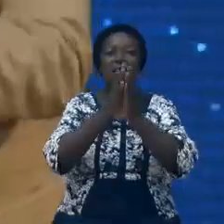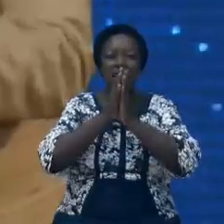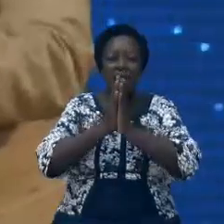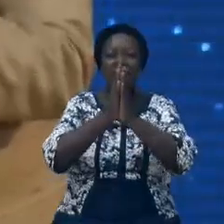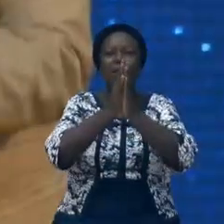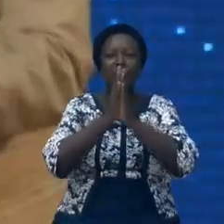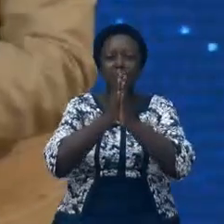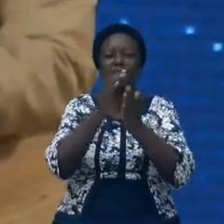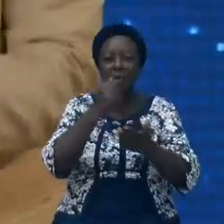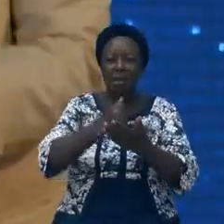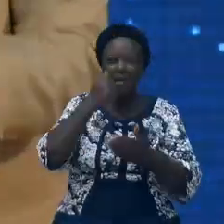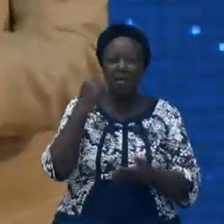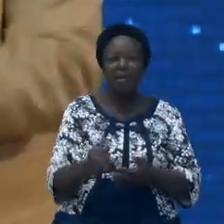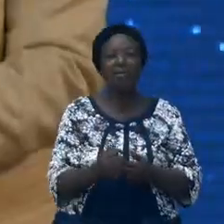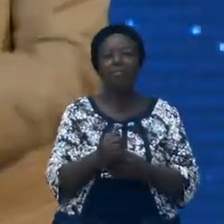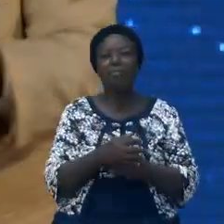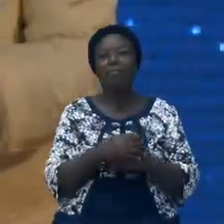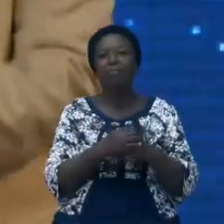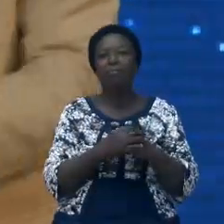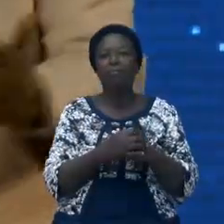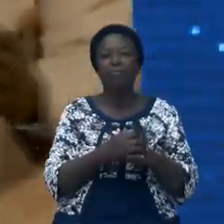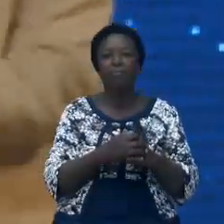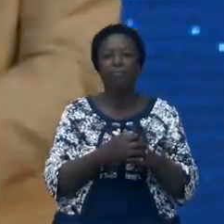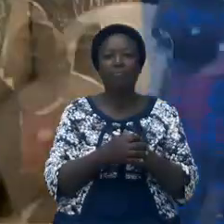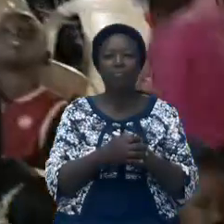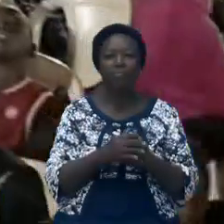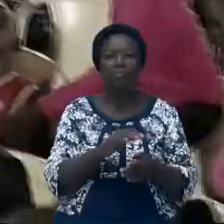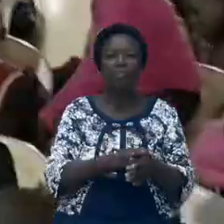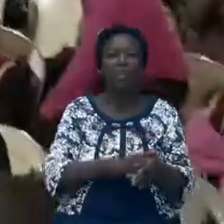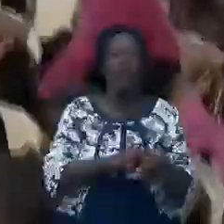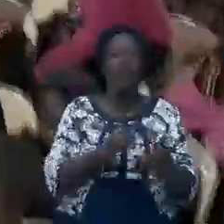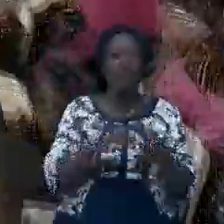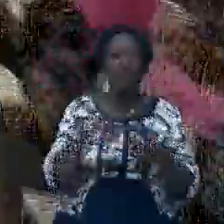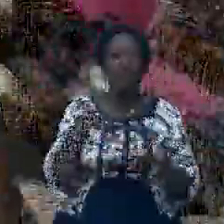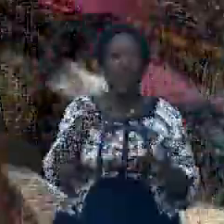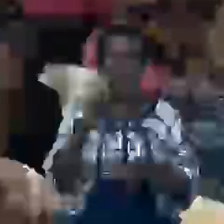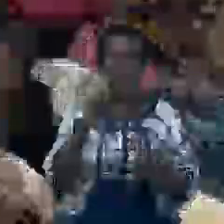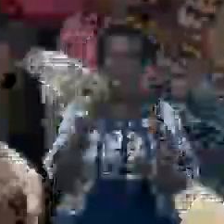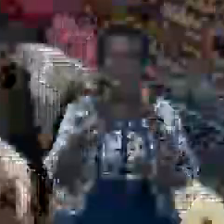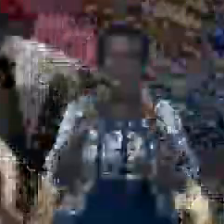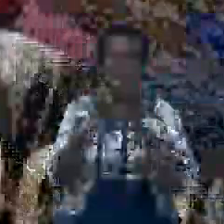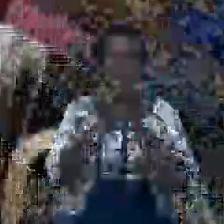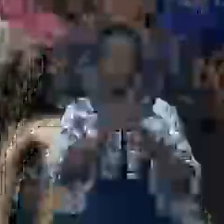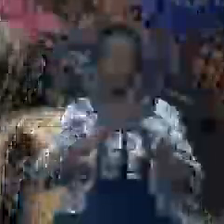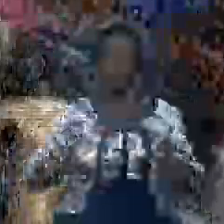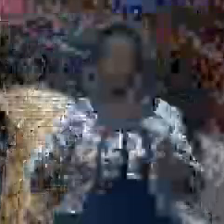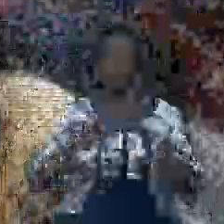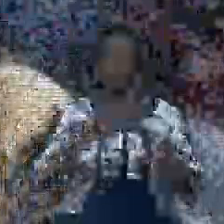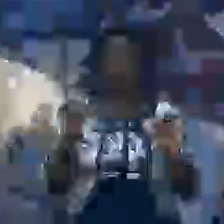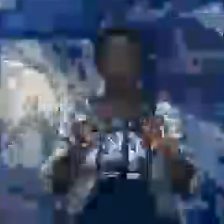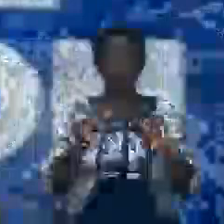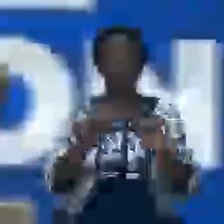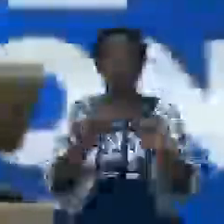I want you to give me a papal ground. Amen. Now, when it